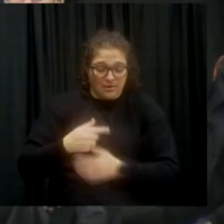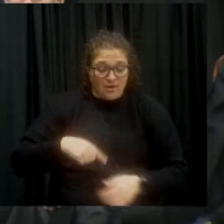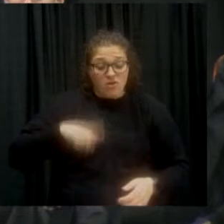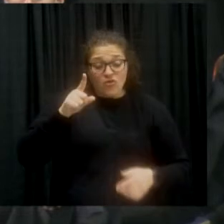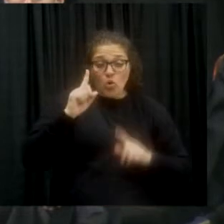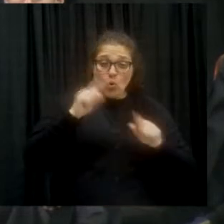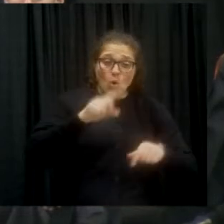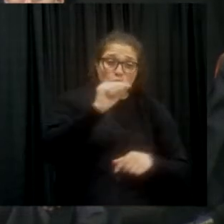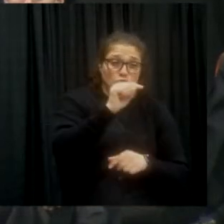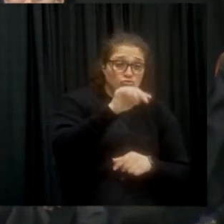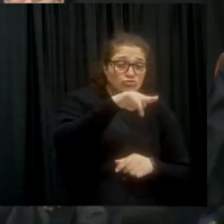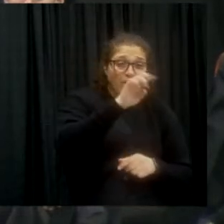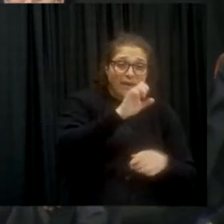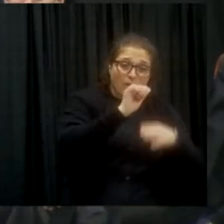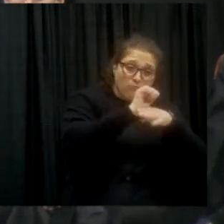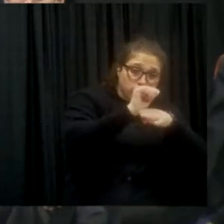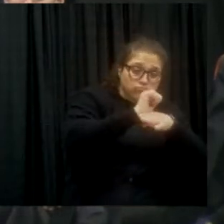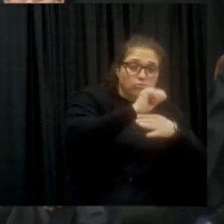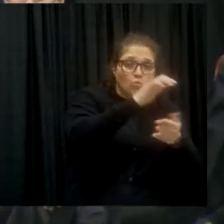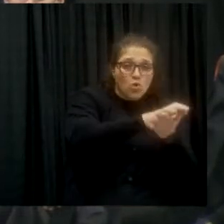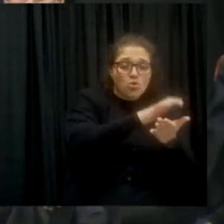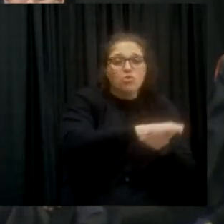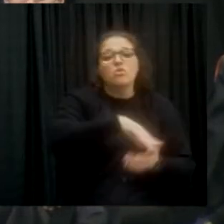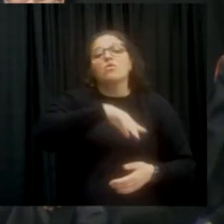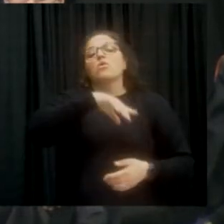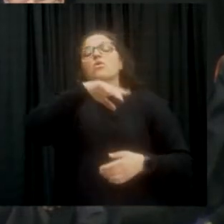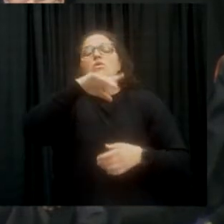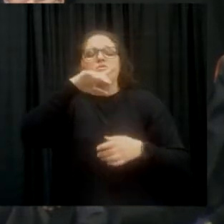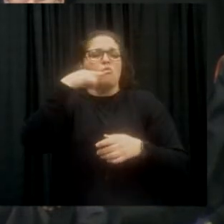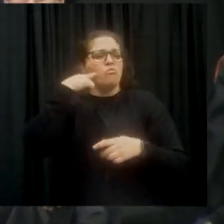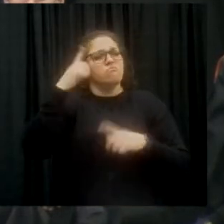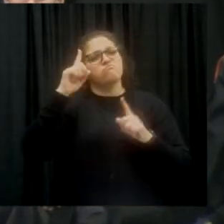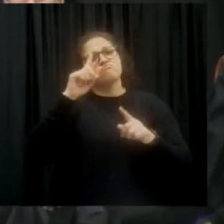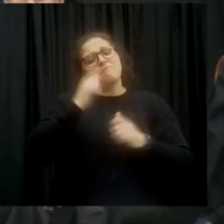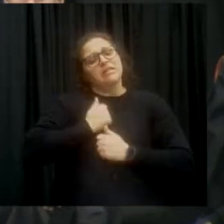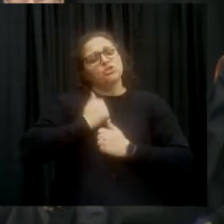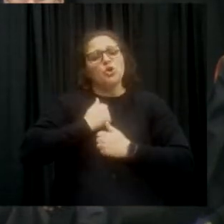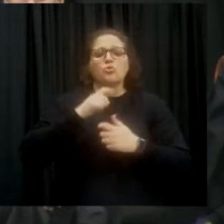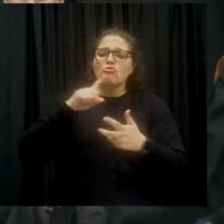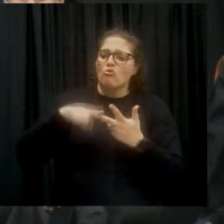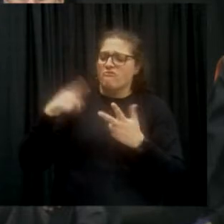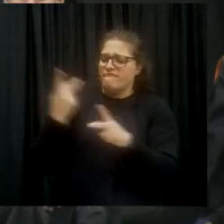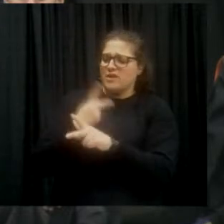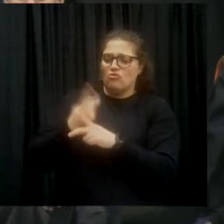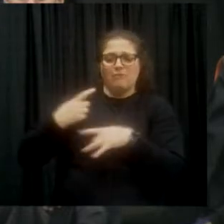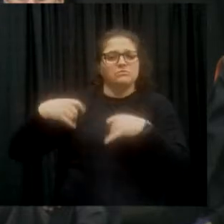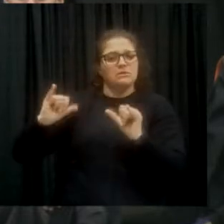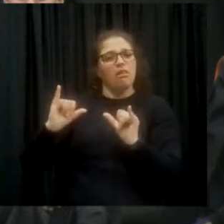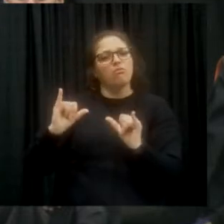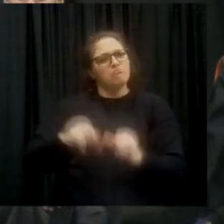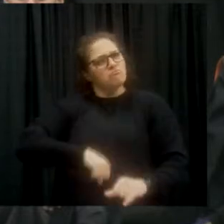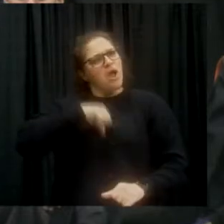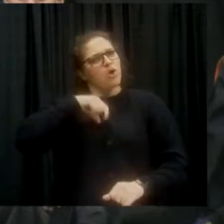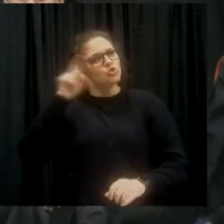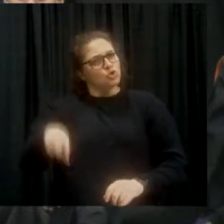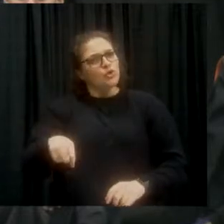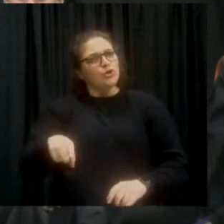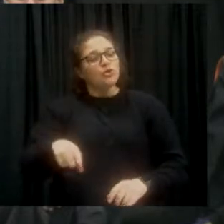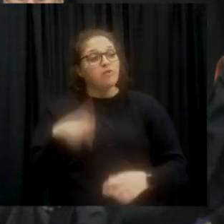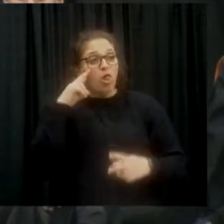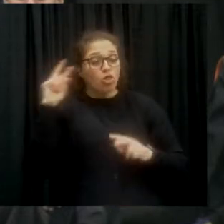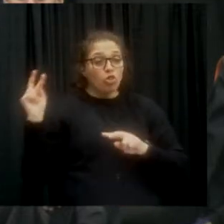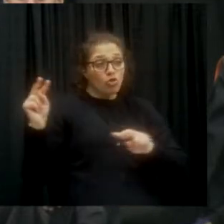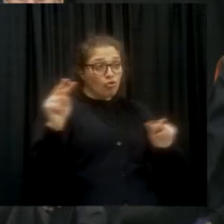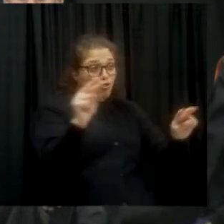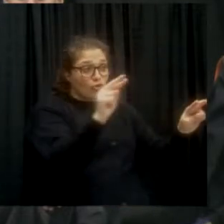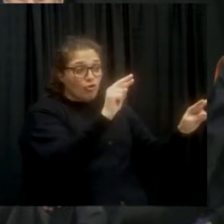attending trade school or community college, enlisting in the military, or still figuring things out, you all have something to be proud of today. Look